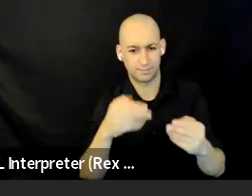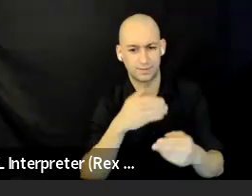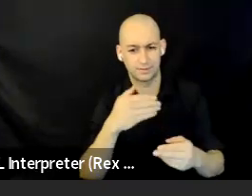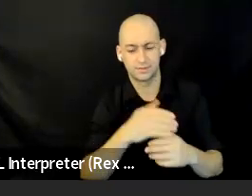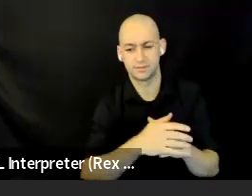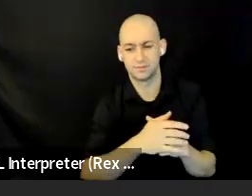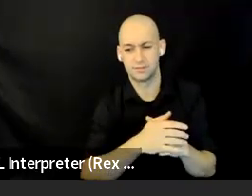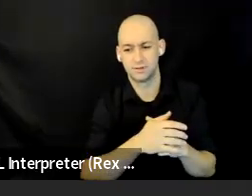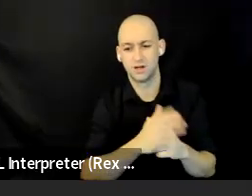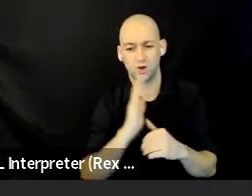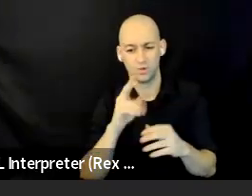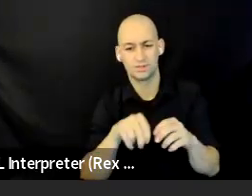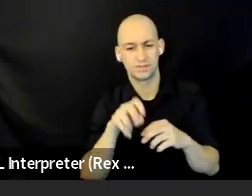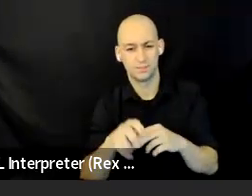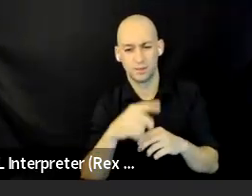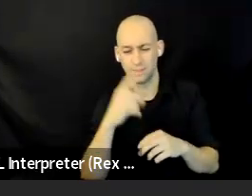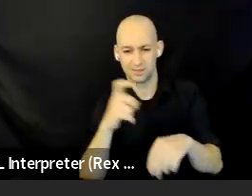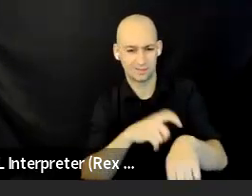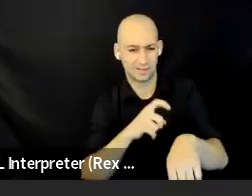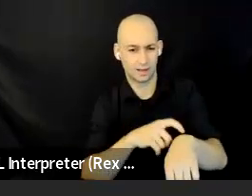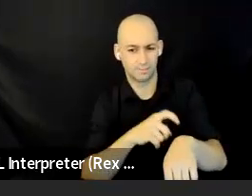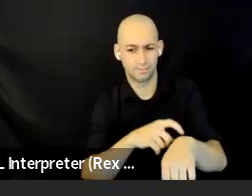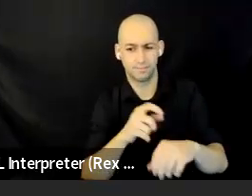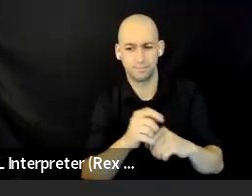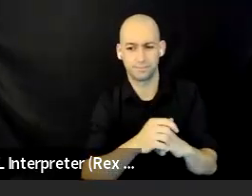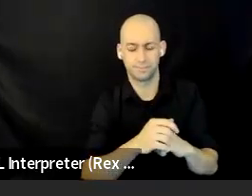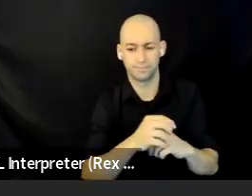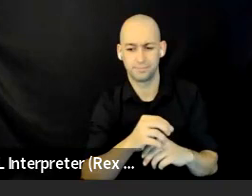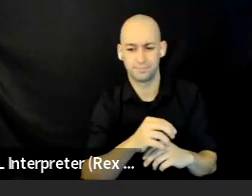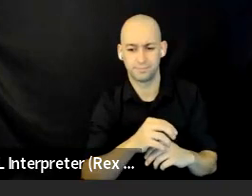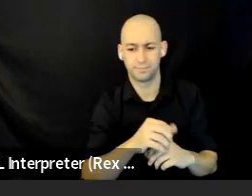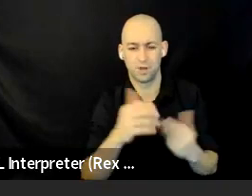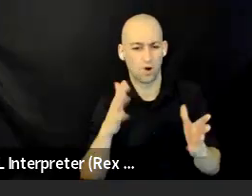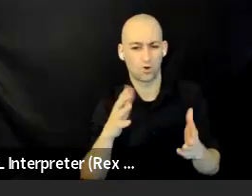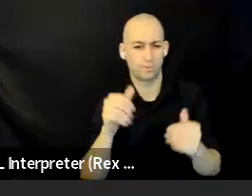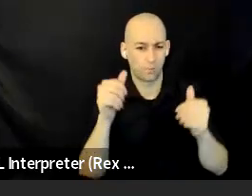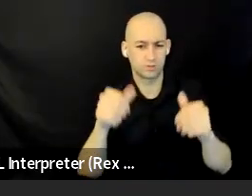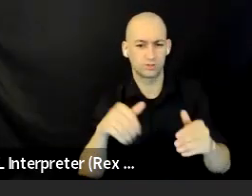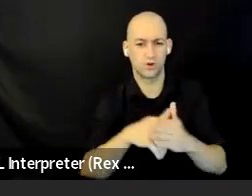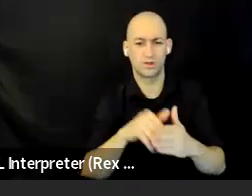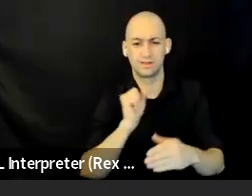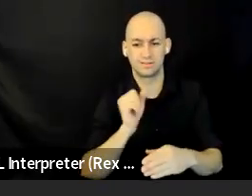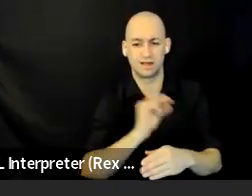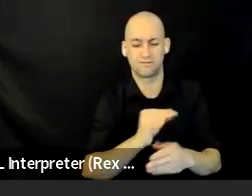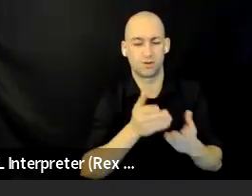We will skip this slide because in the interest of time, it is in the staff recommendation in the book item. Next slide, please.